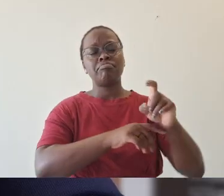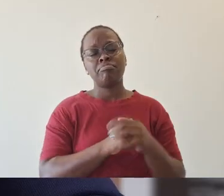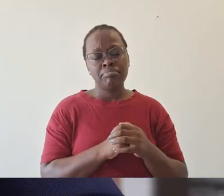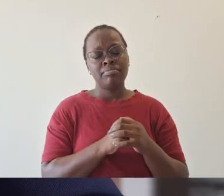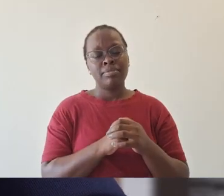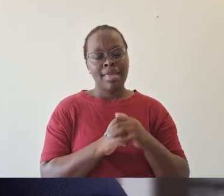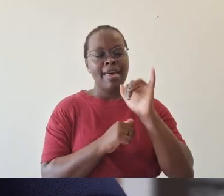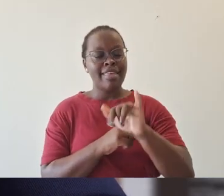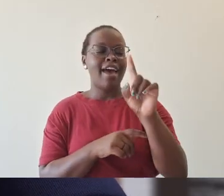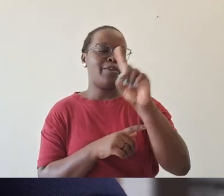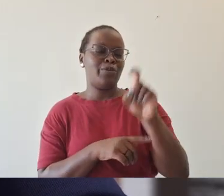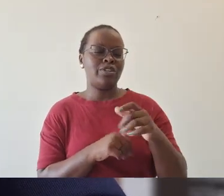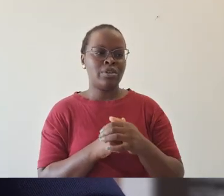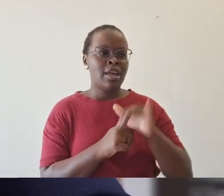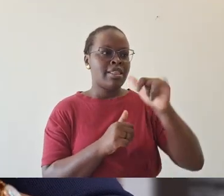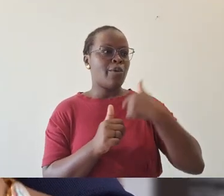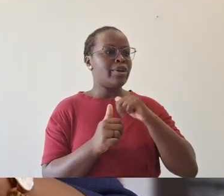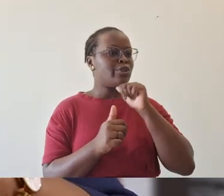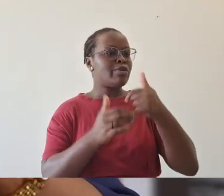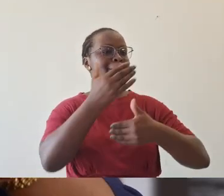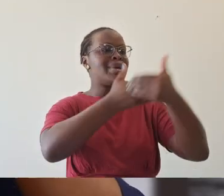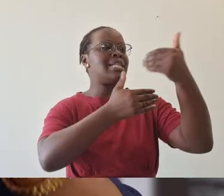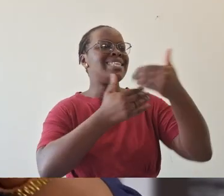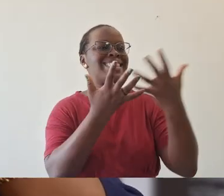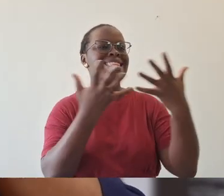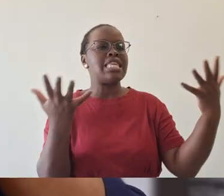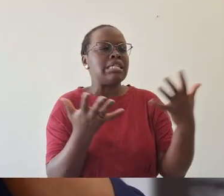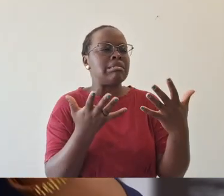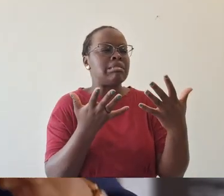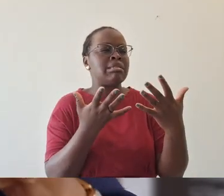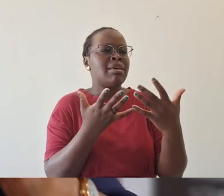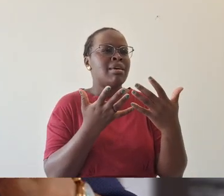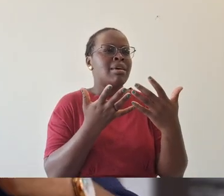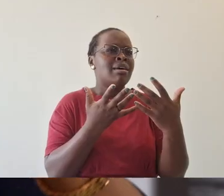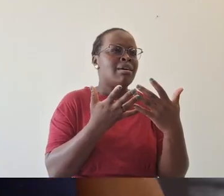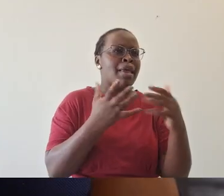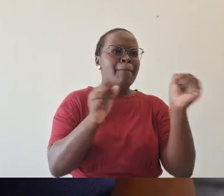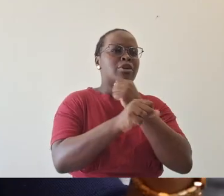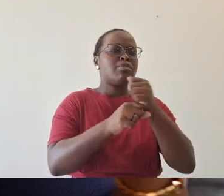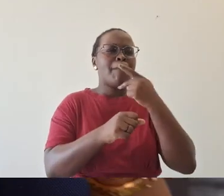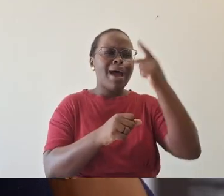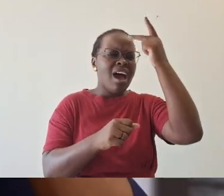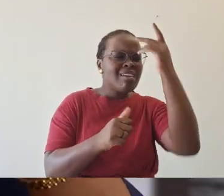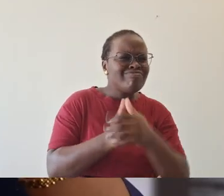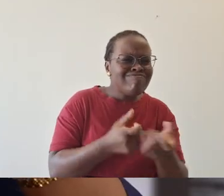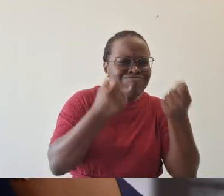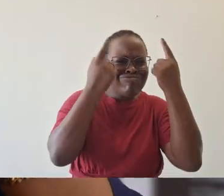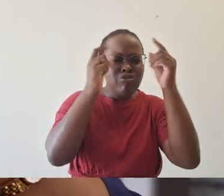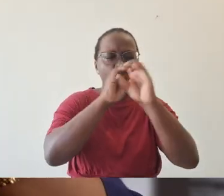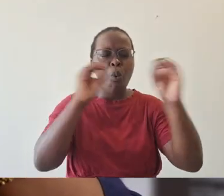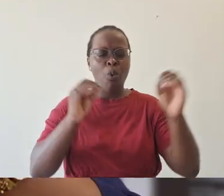themselves in the education system so that we're not building things that are so fragmented? We're all building